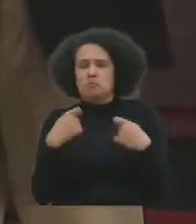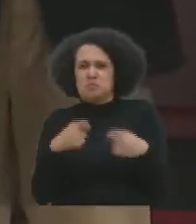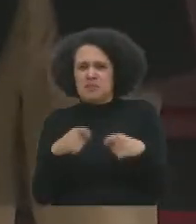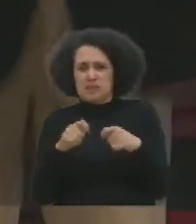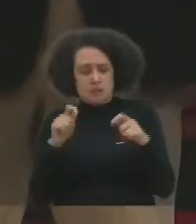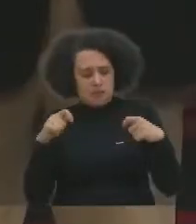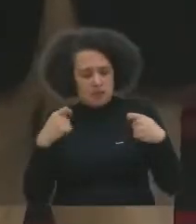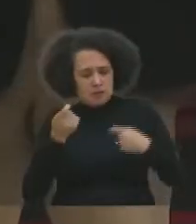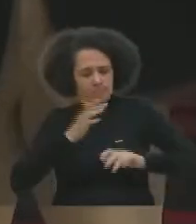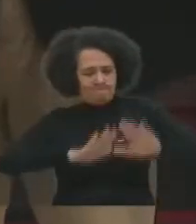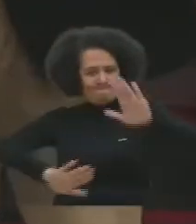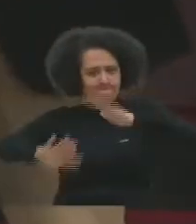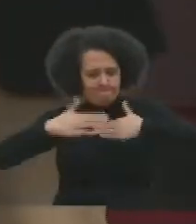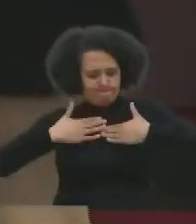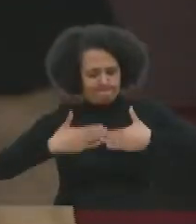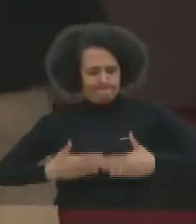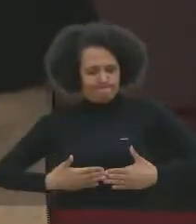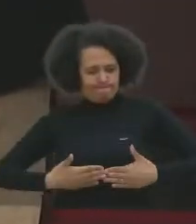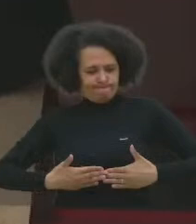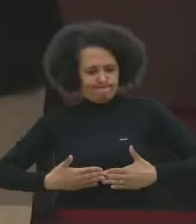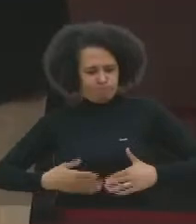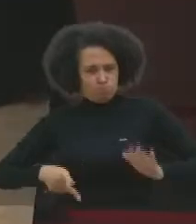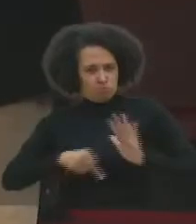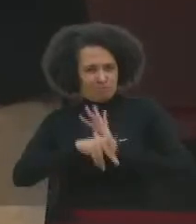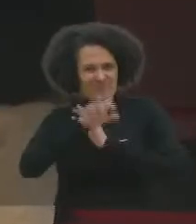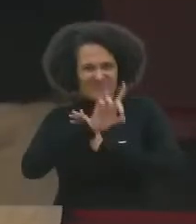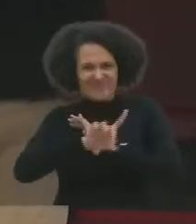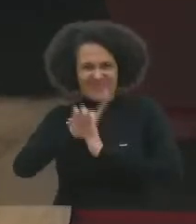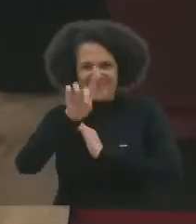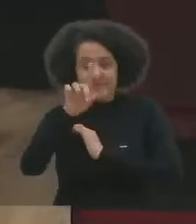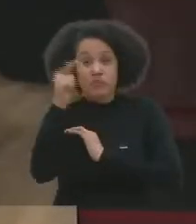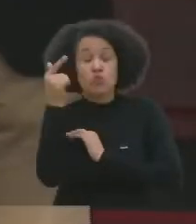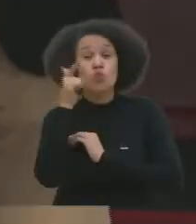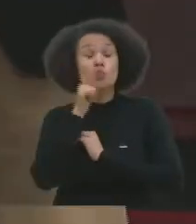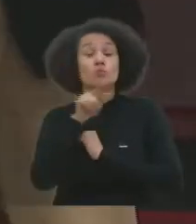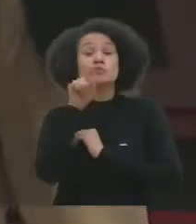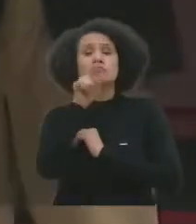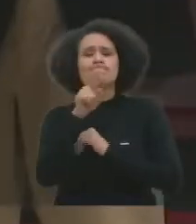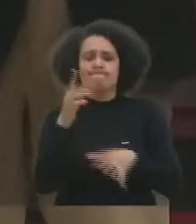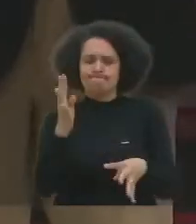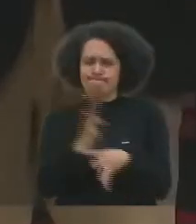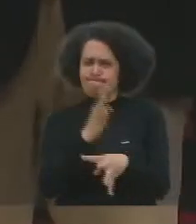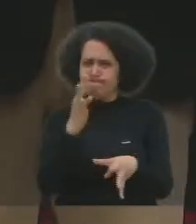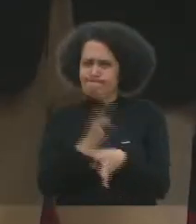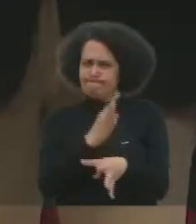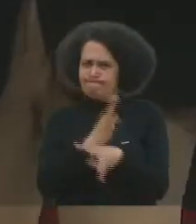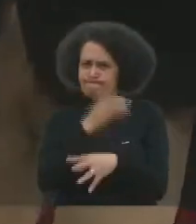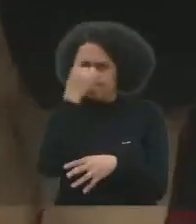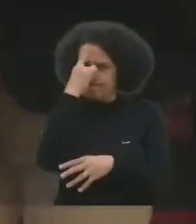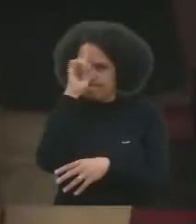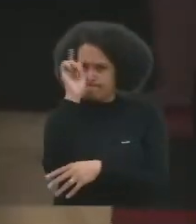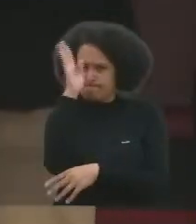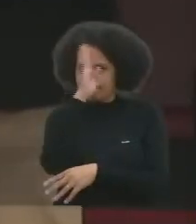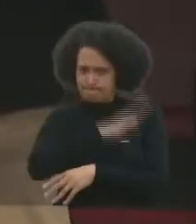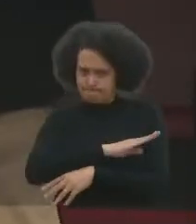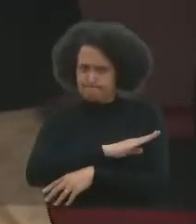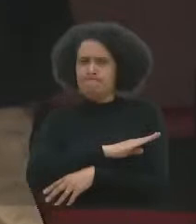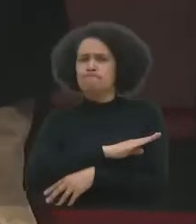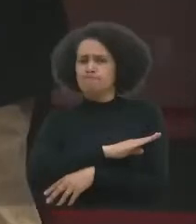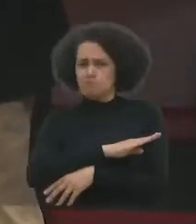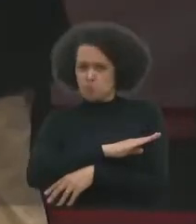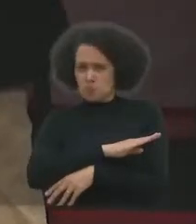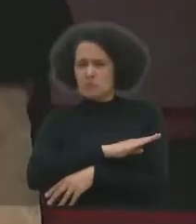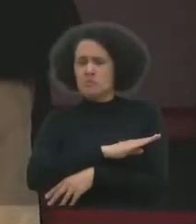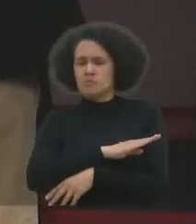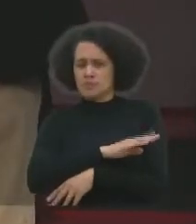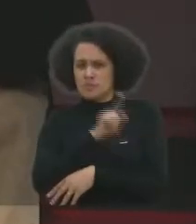da armadura de Deus. So that you can resist in the evil day. Para que vocês possam resistir nos dias maus. And hold your ground.